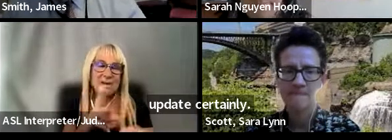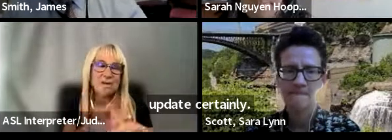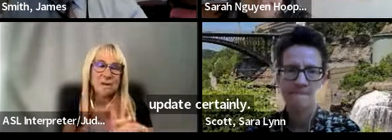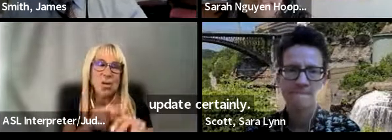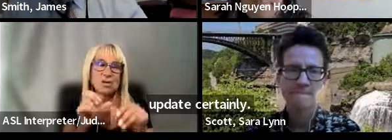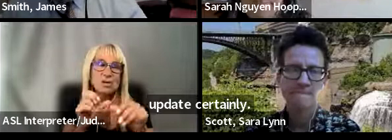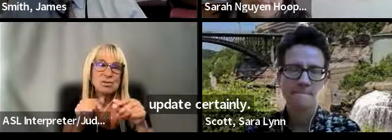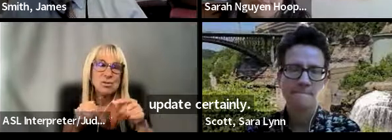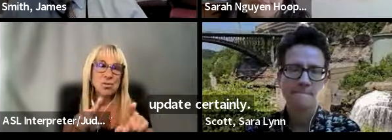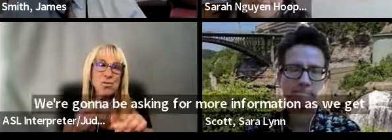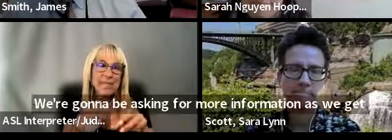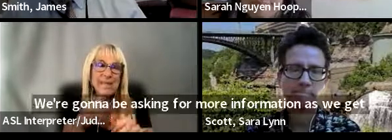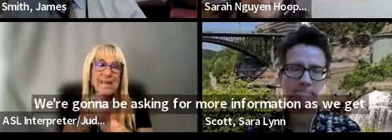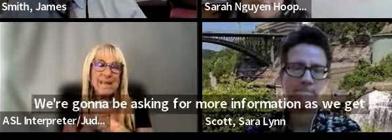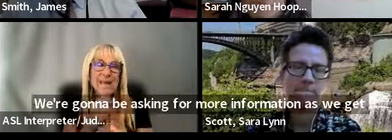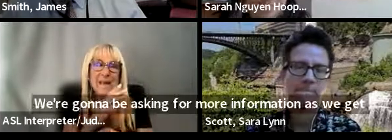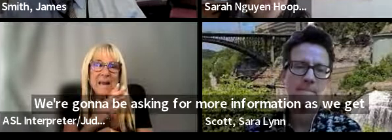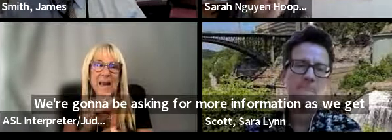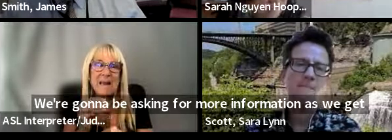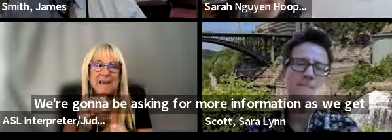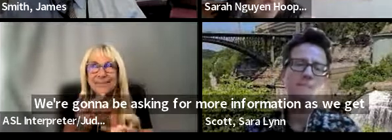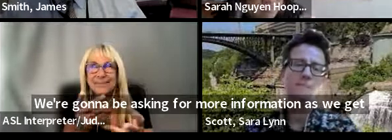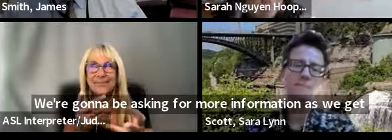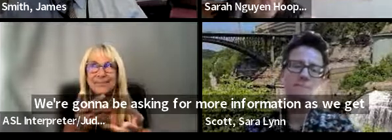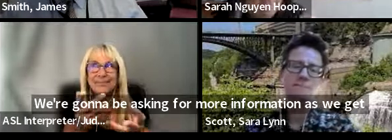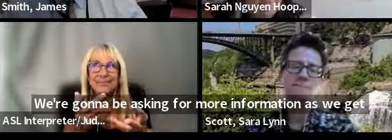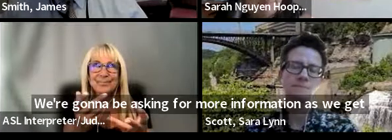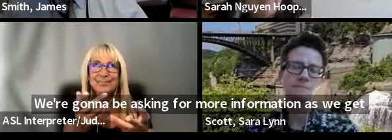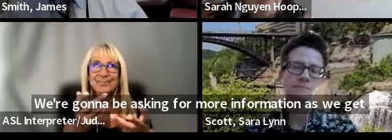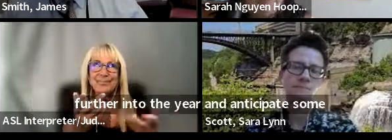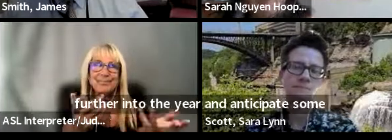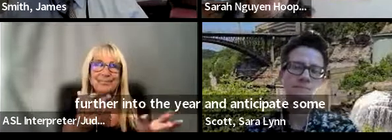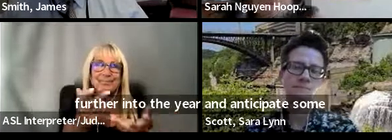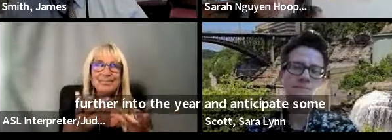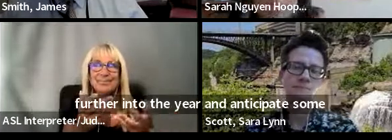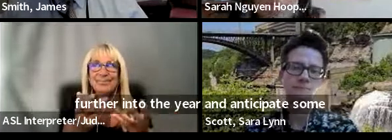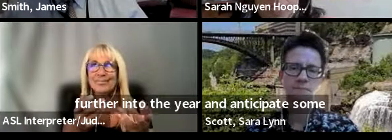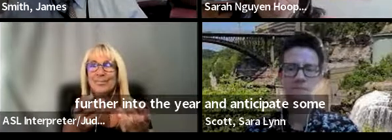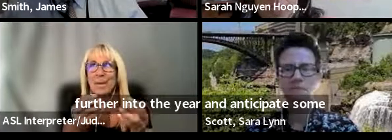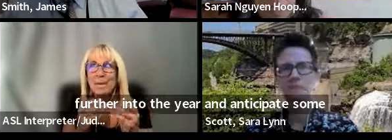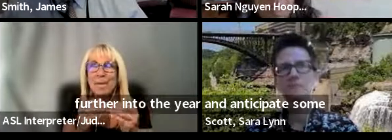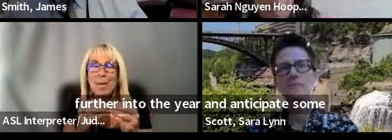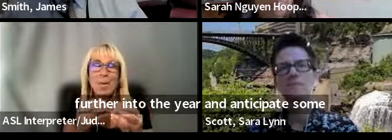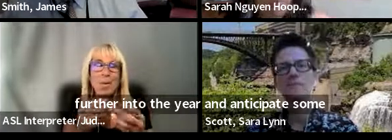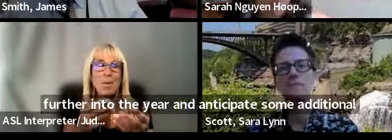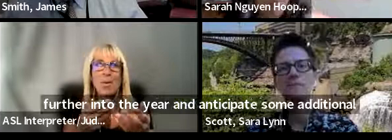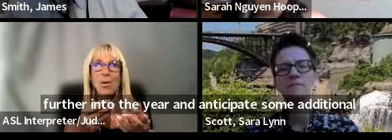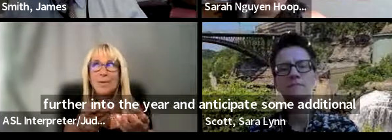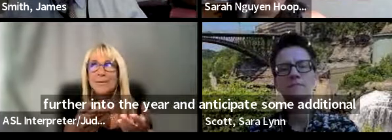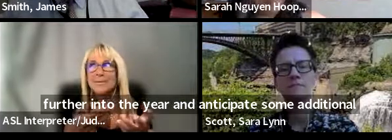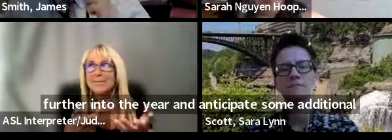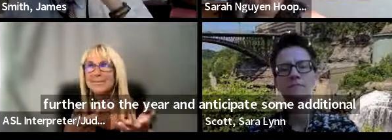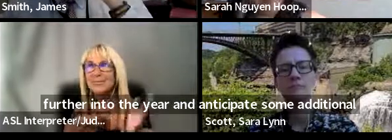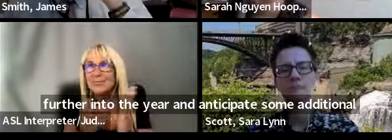and anticipate some additional asks related to the budget. But we're